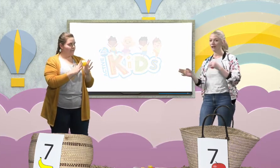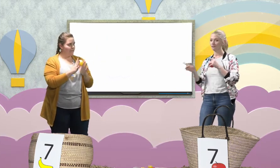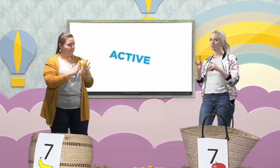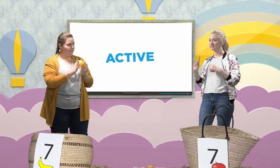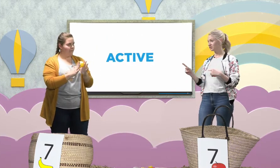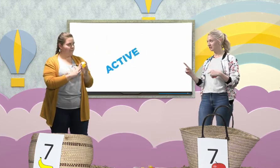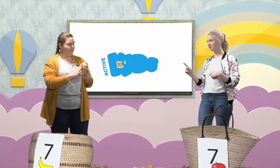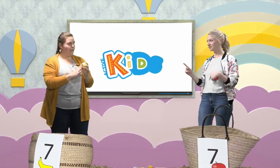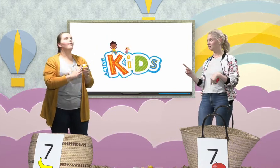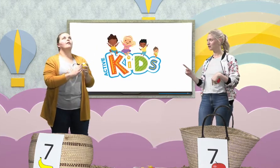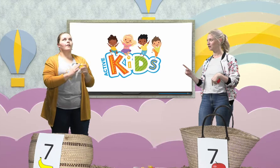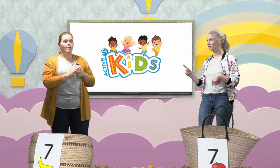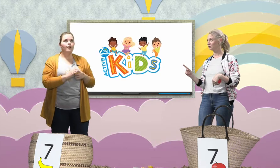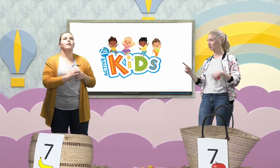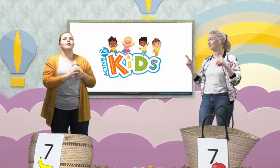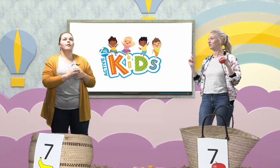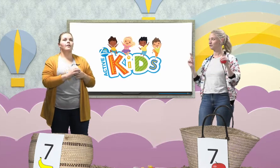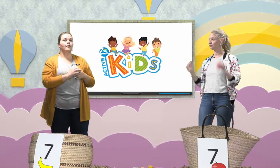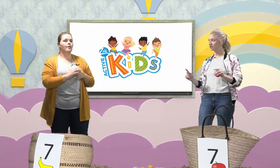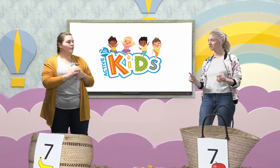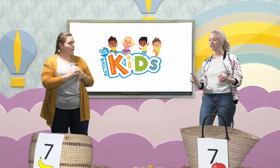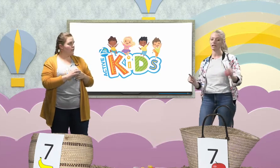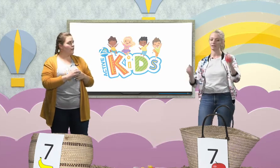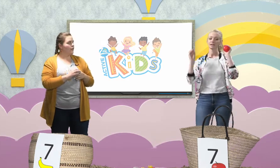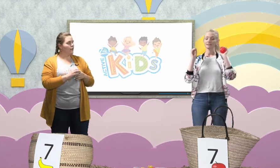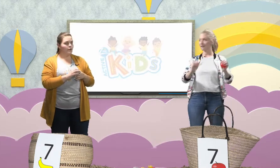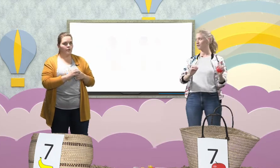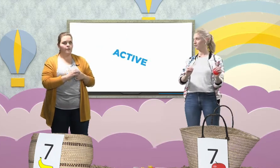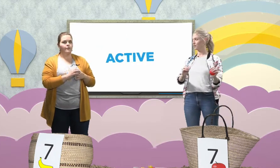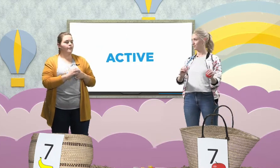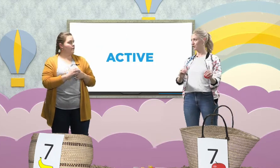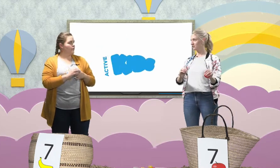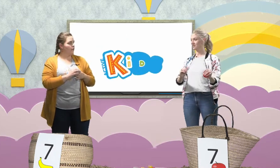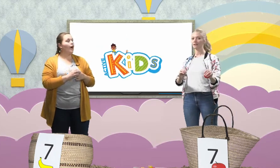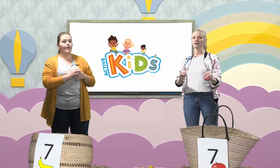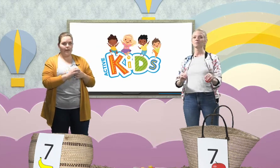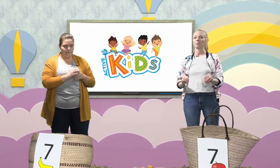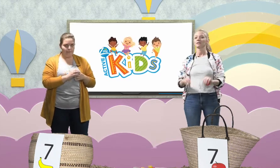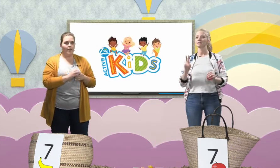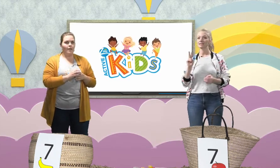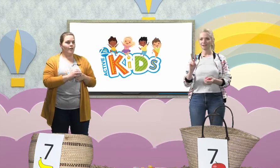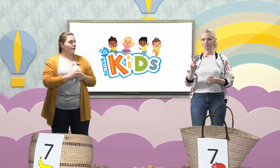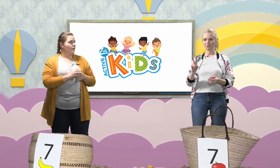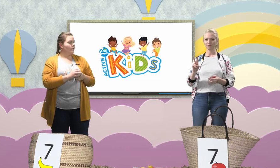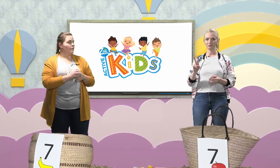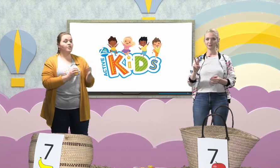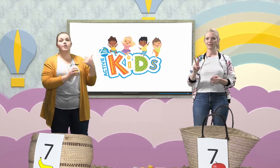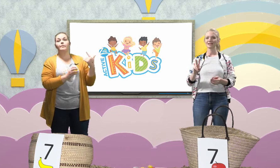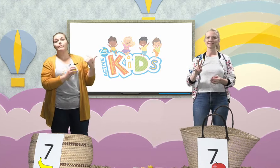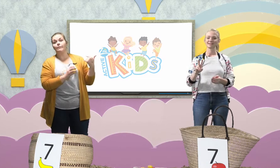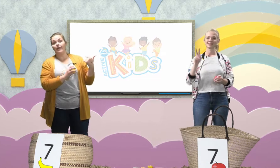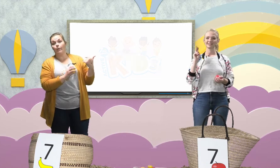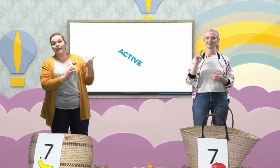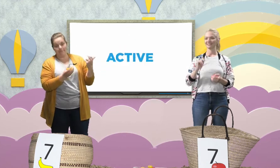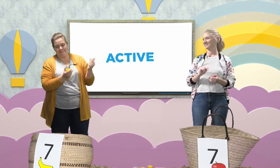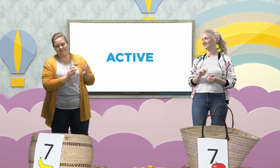going to have a competition to see who can finish first and collect 7 fruit first. Okay. The second rule, Which is going to be me,